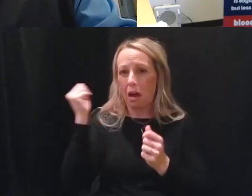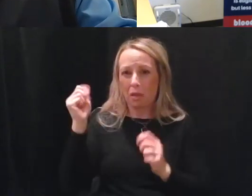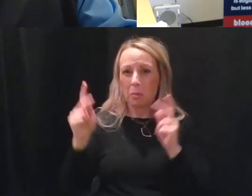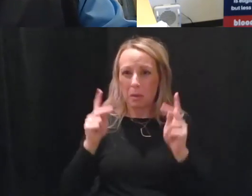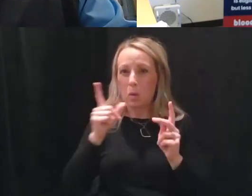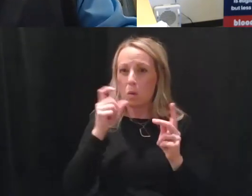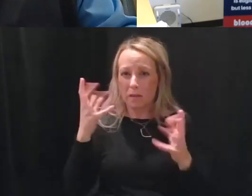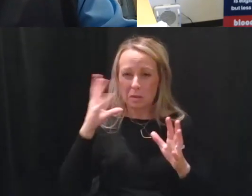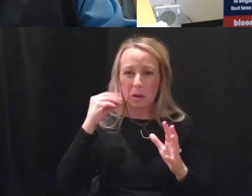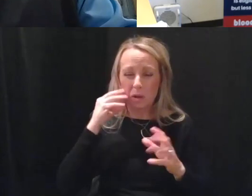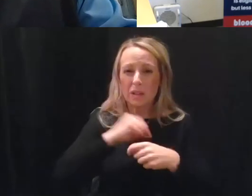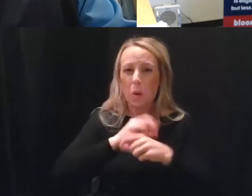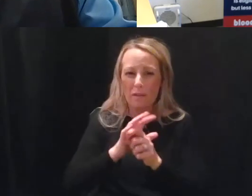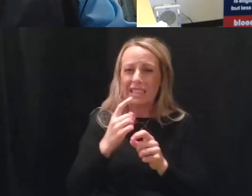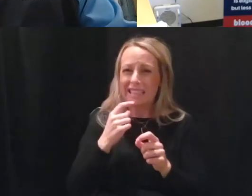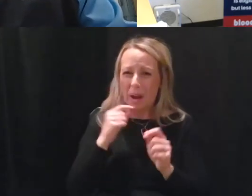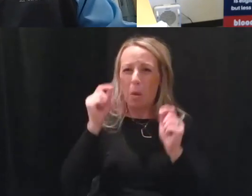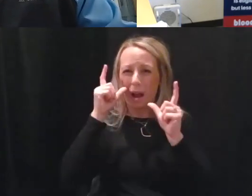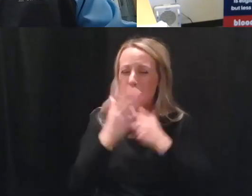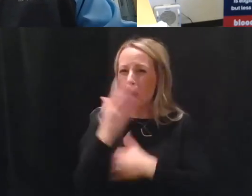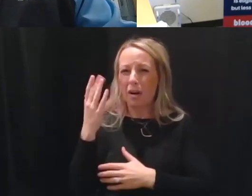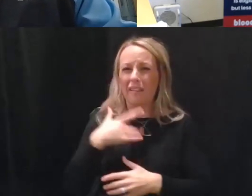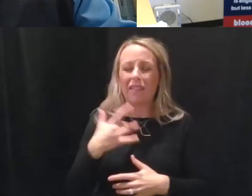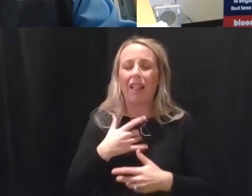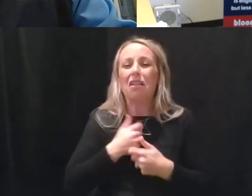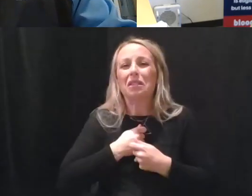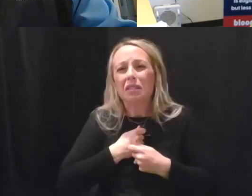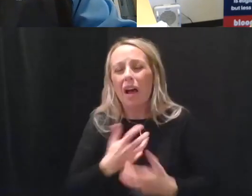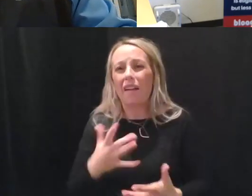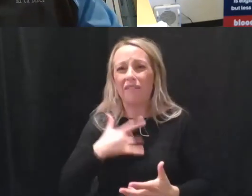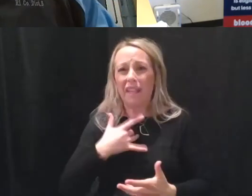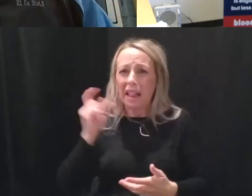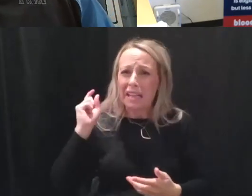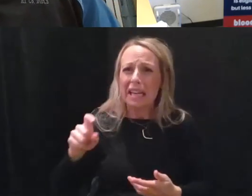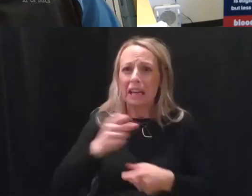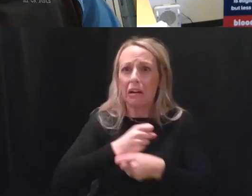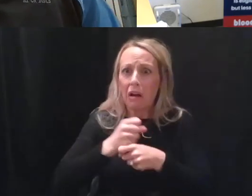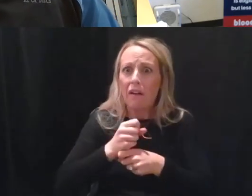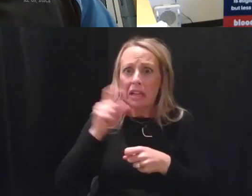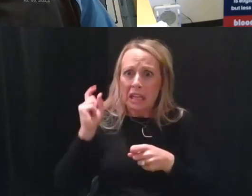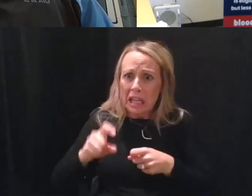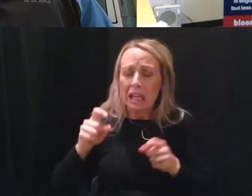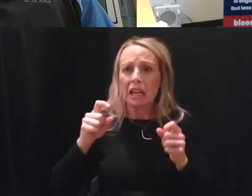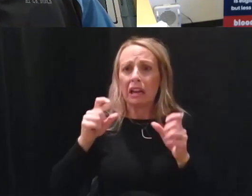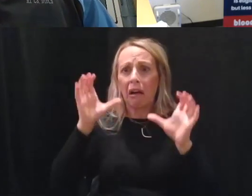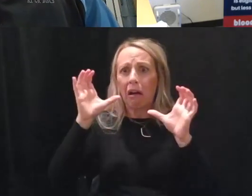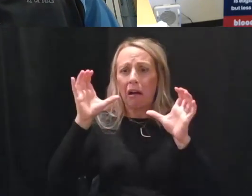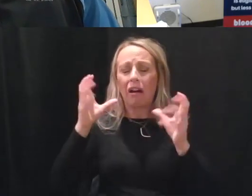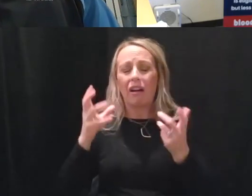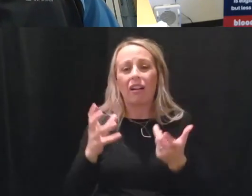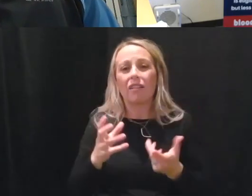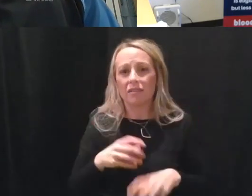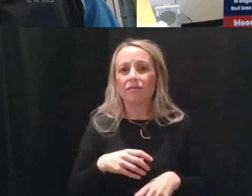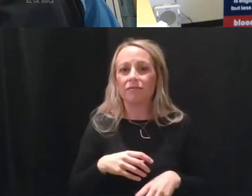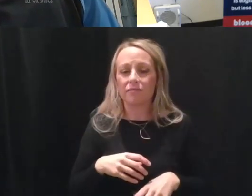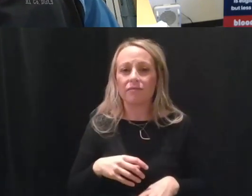morning and you will not get back. So you might as well turn on the news or something because you're not going back to sleep. And